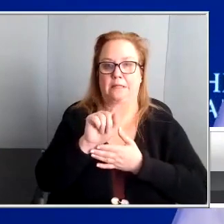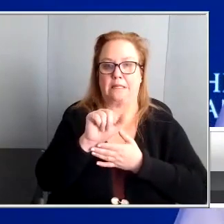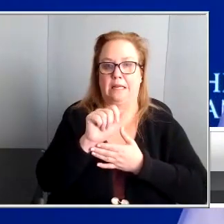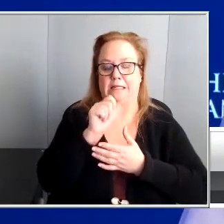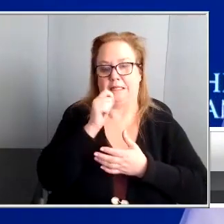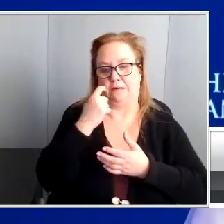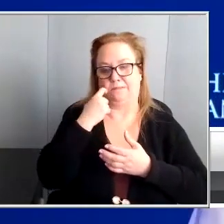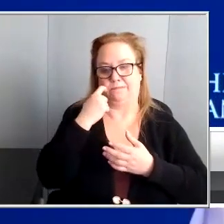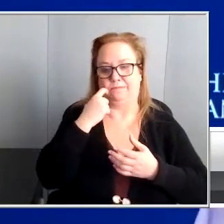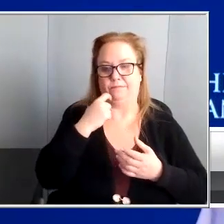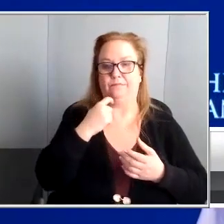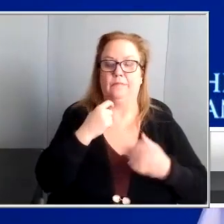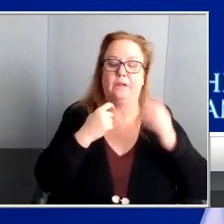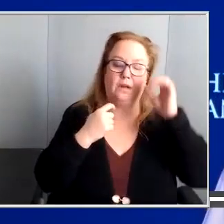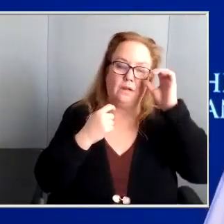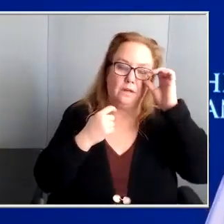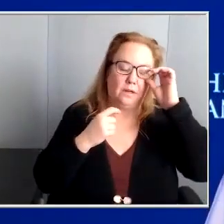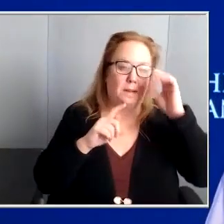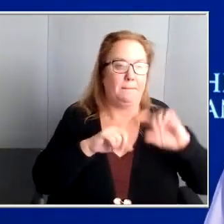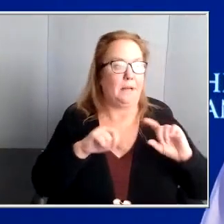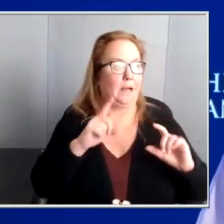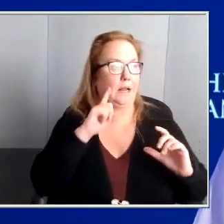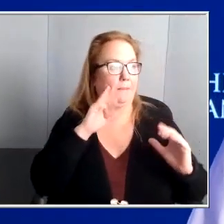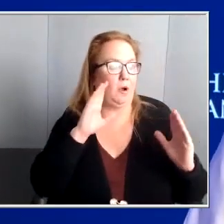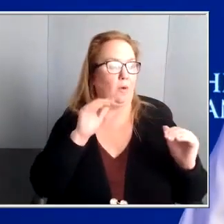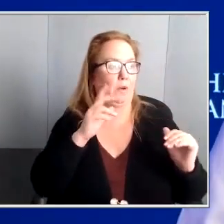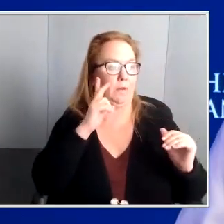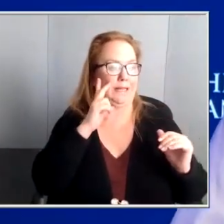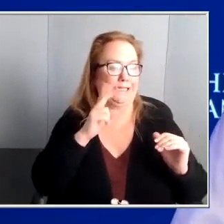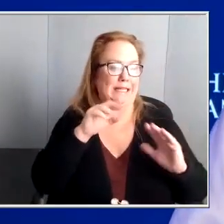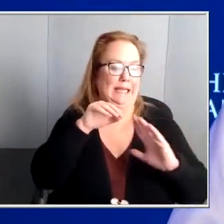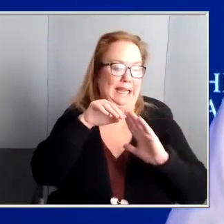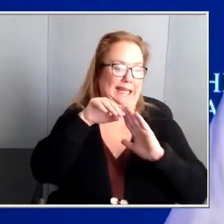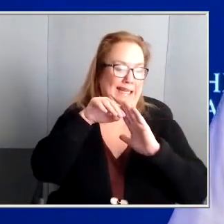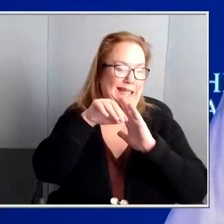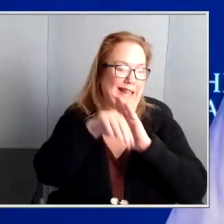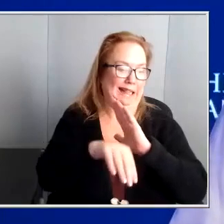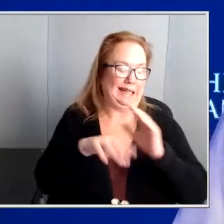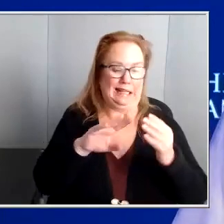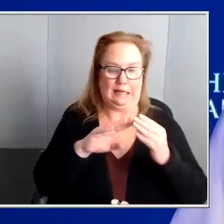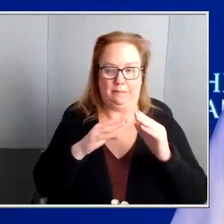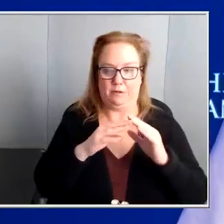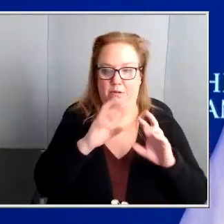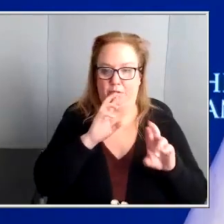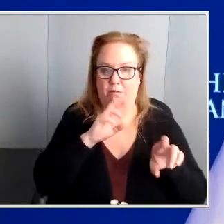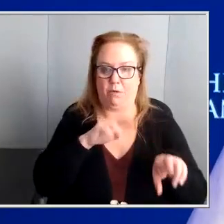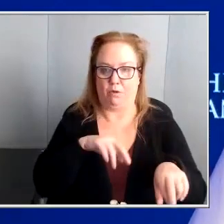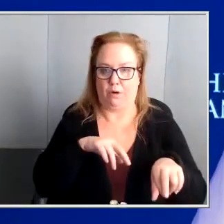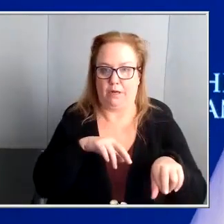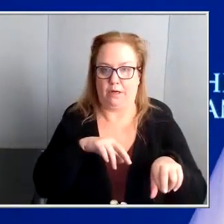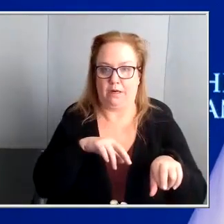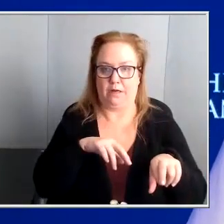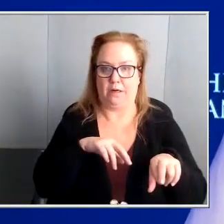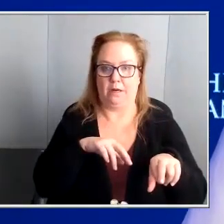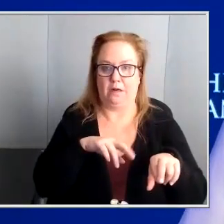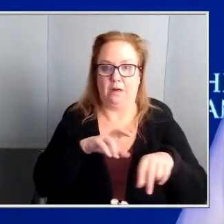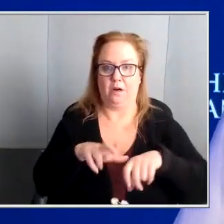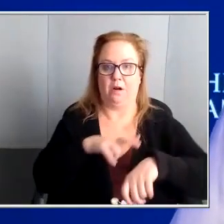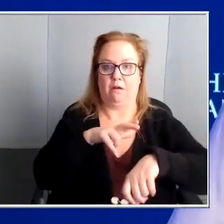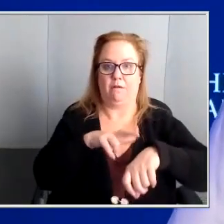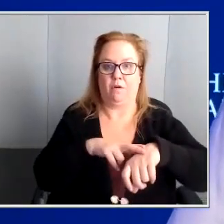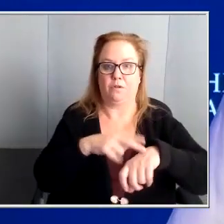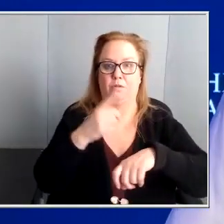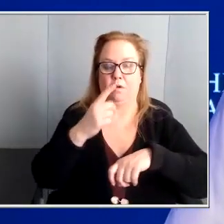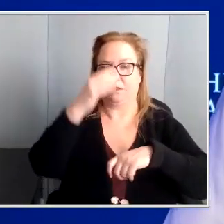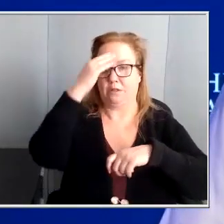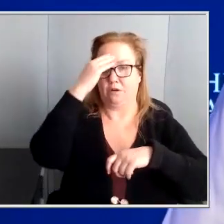date. But I'm hoping that we can actually see a decline in that number of reported cases. And then, of course, we always know and talked